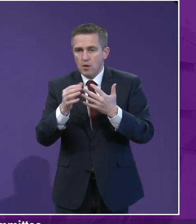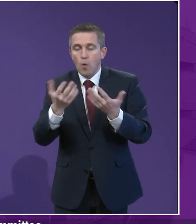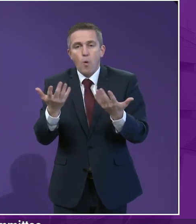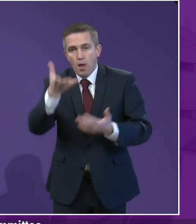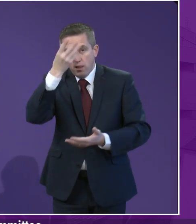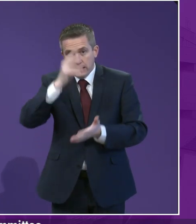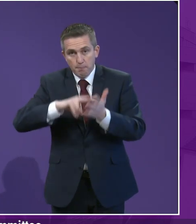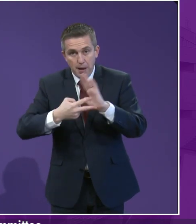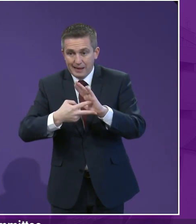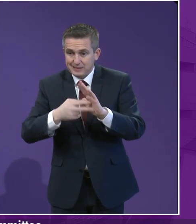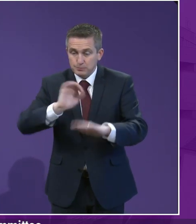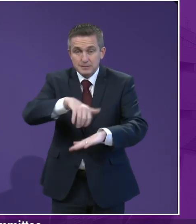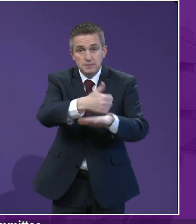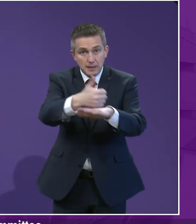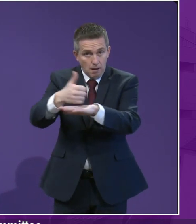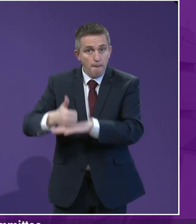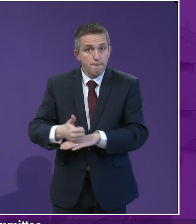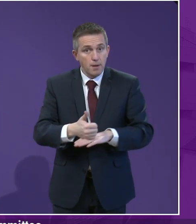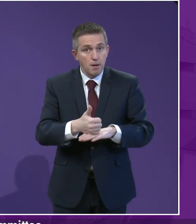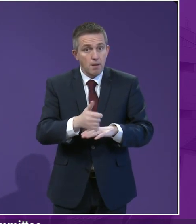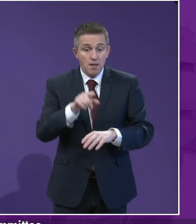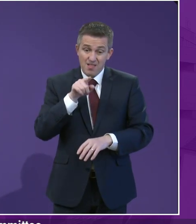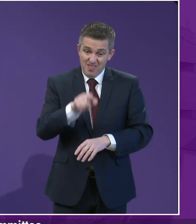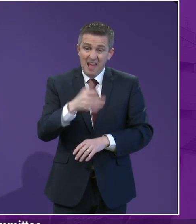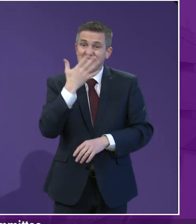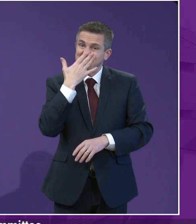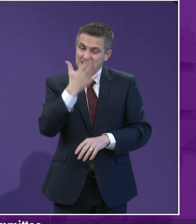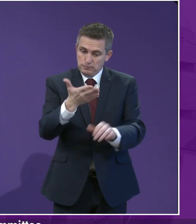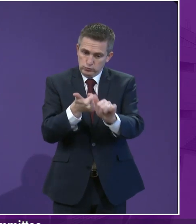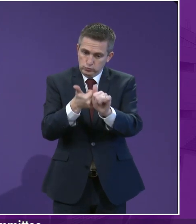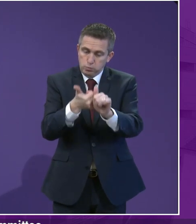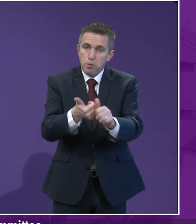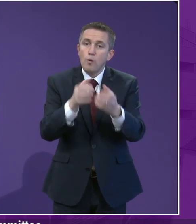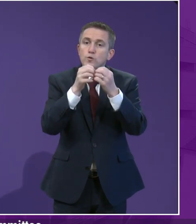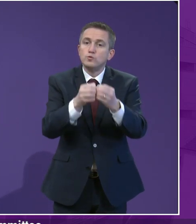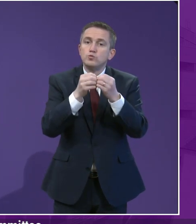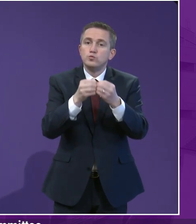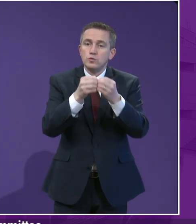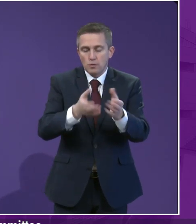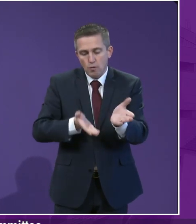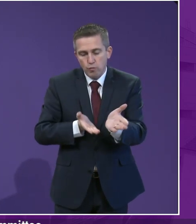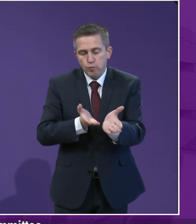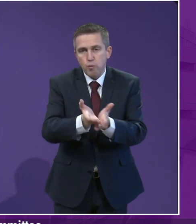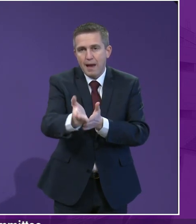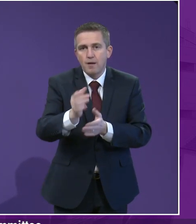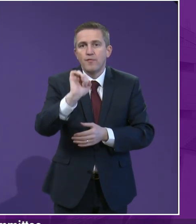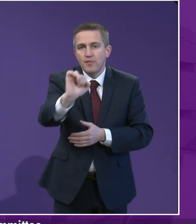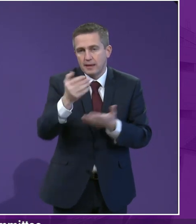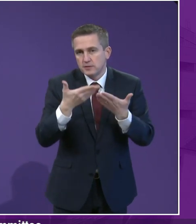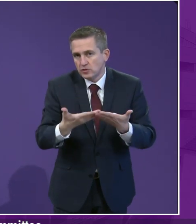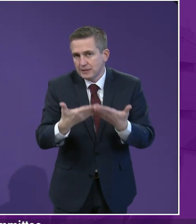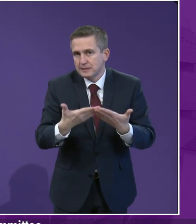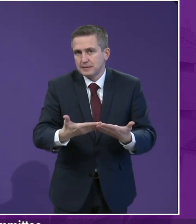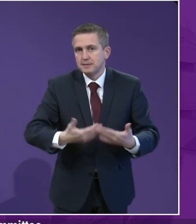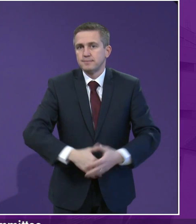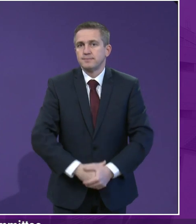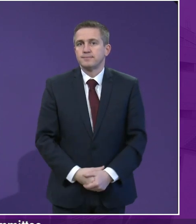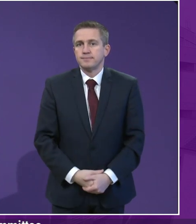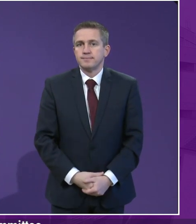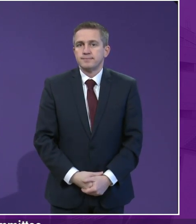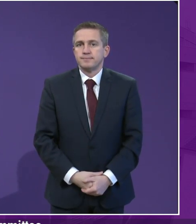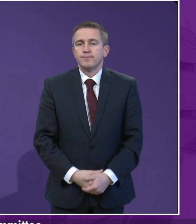improving that. But certainly in terms of support, once it's in place, once the disabled student allowance comes in, or if a